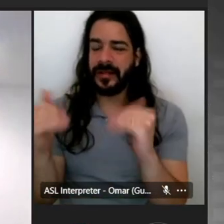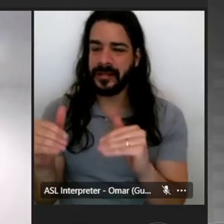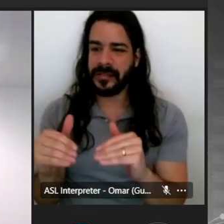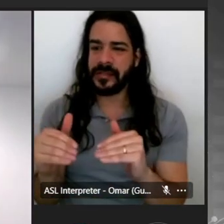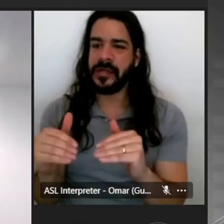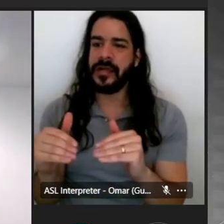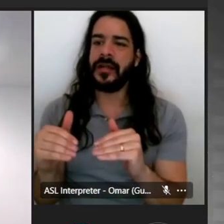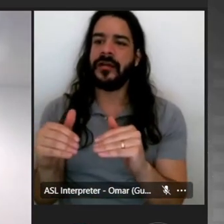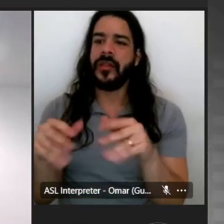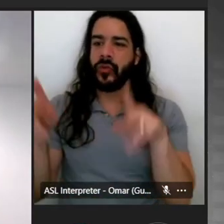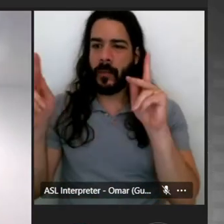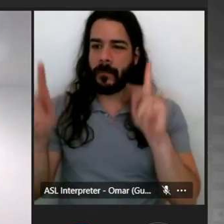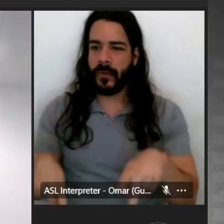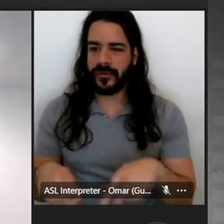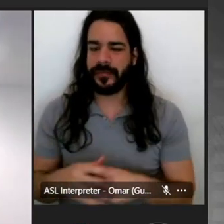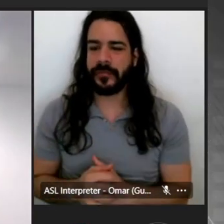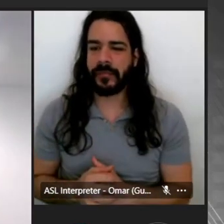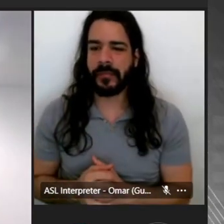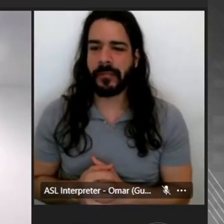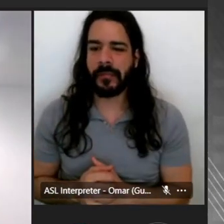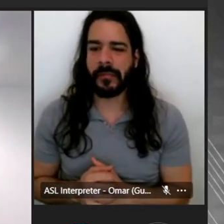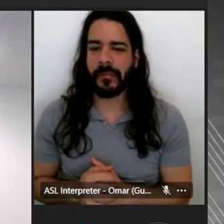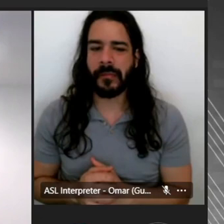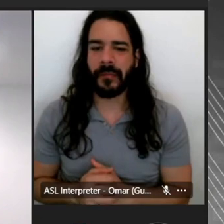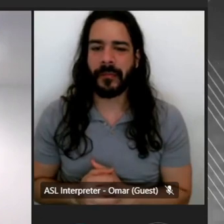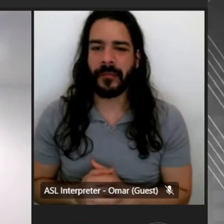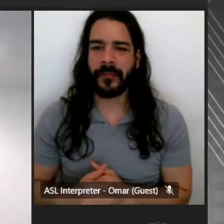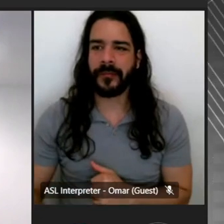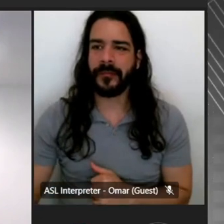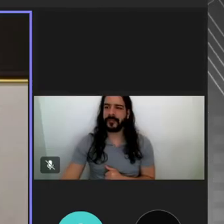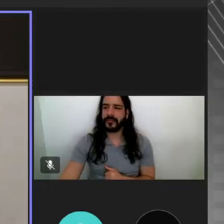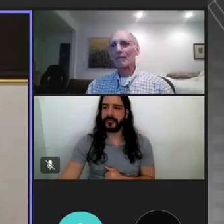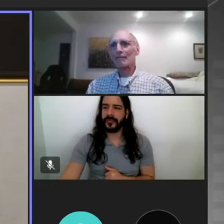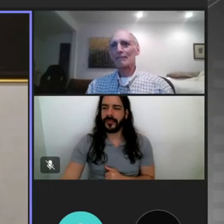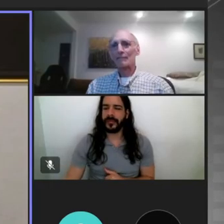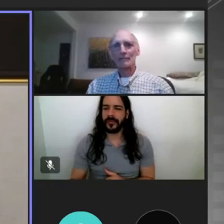Thank you. Next, we go back to in-person.